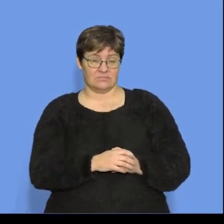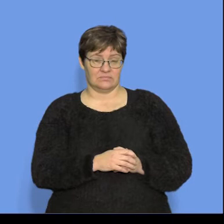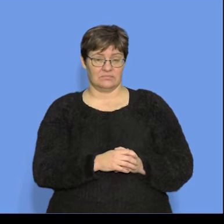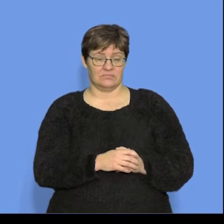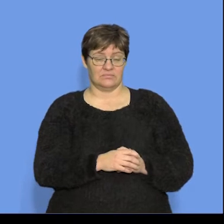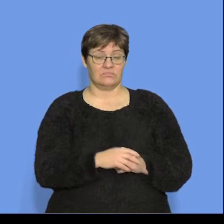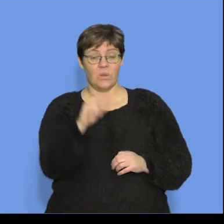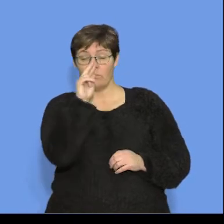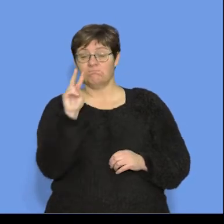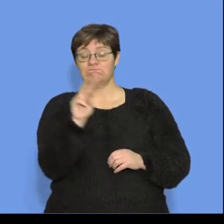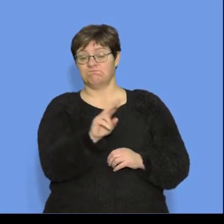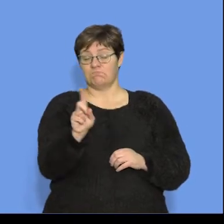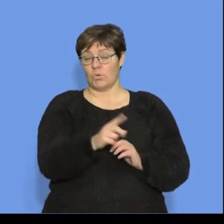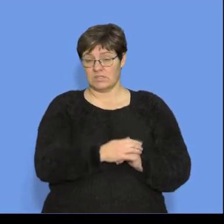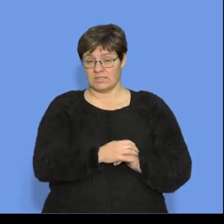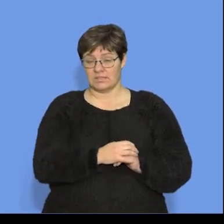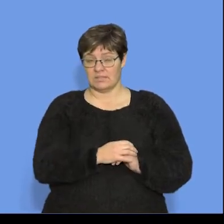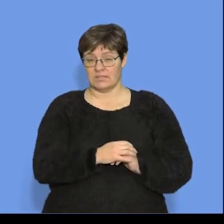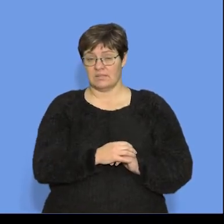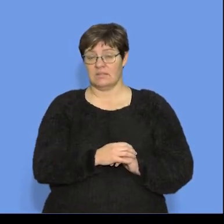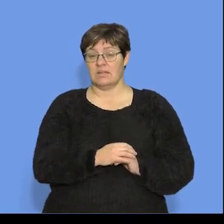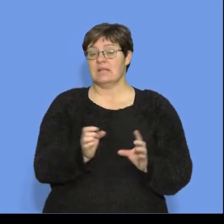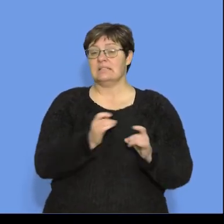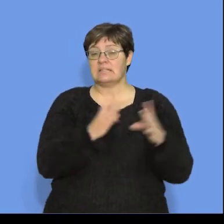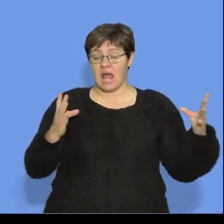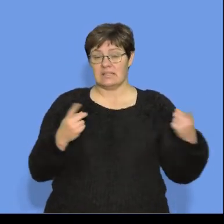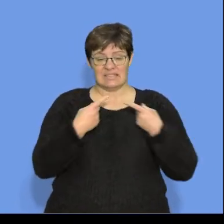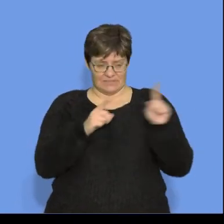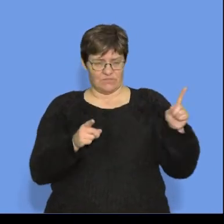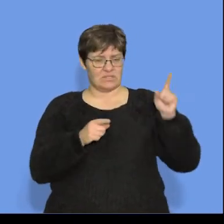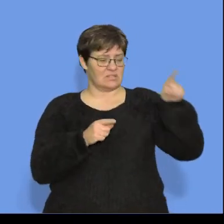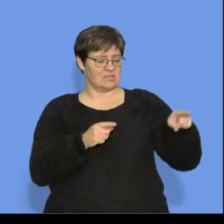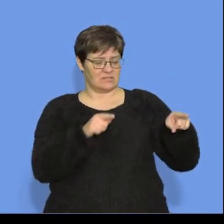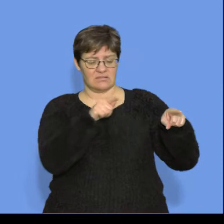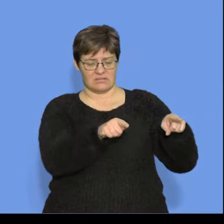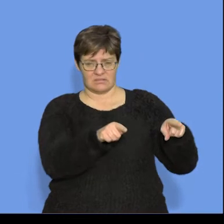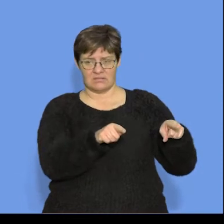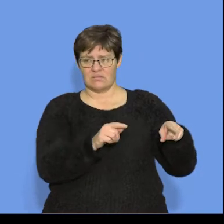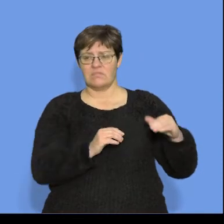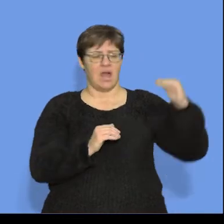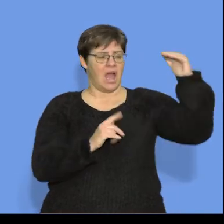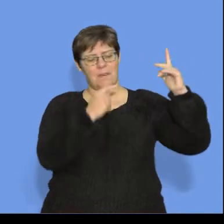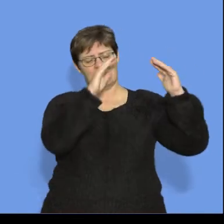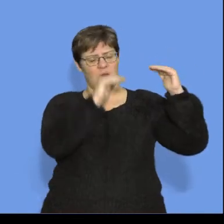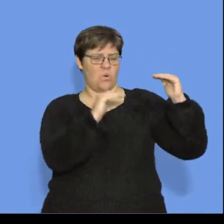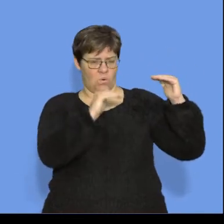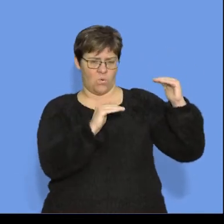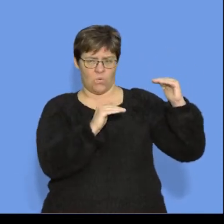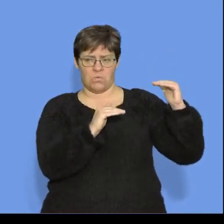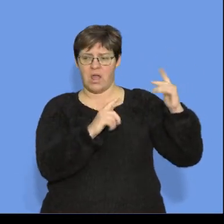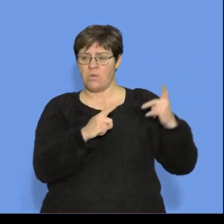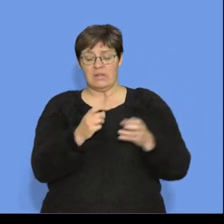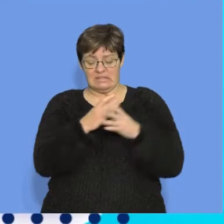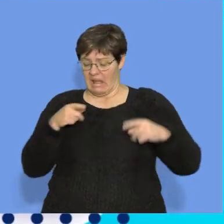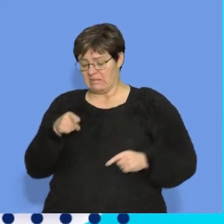And what you'll see is at the beginning, they were different amounts. This one was high, this one a little lower, this one was nothing to